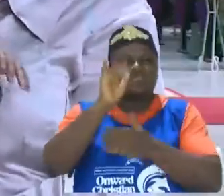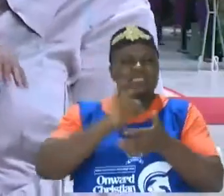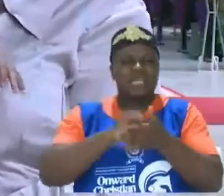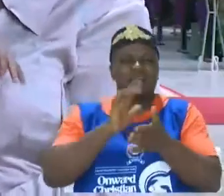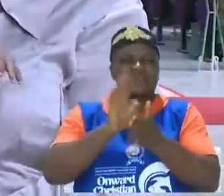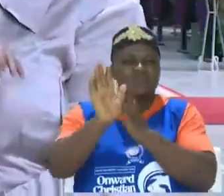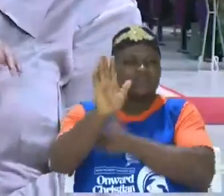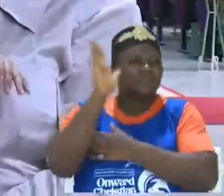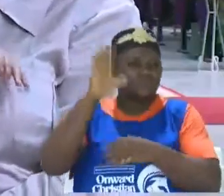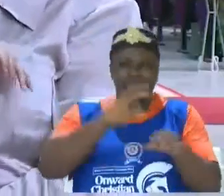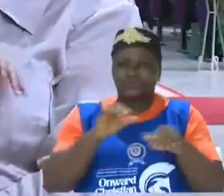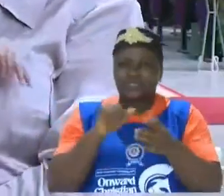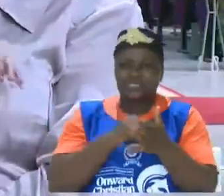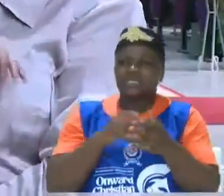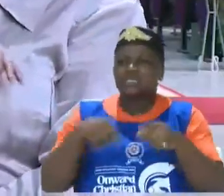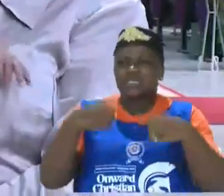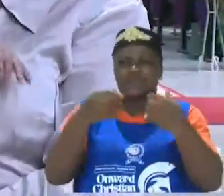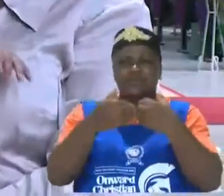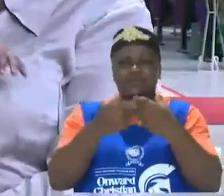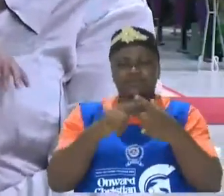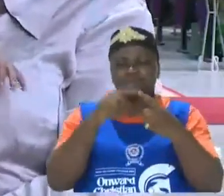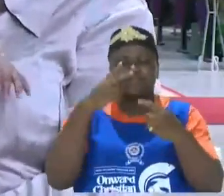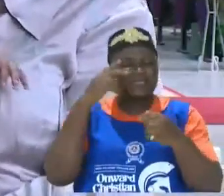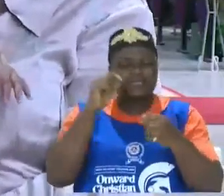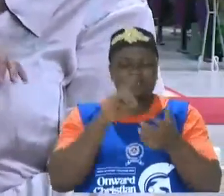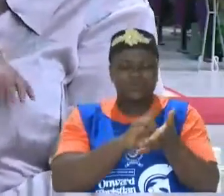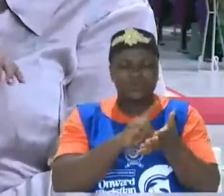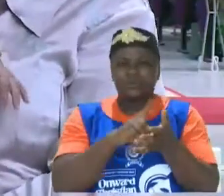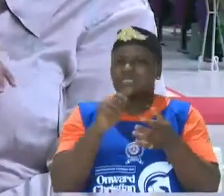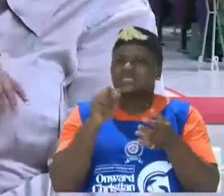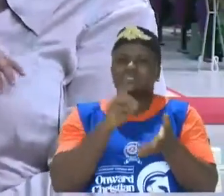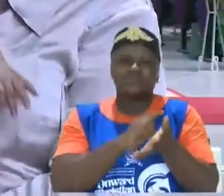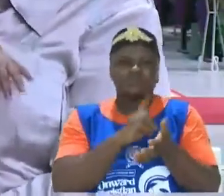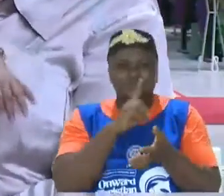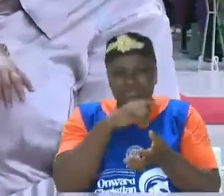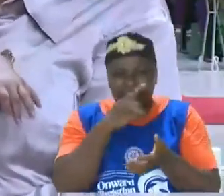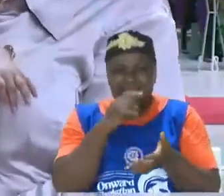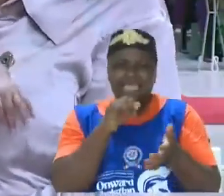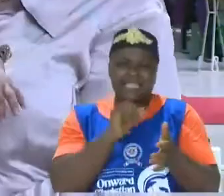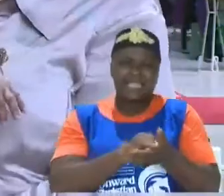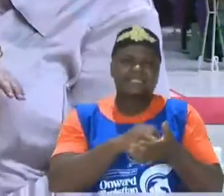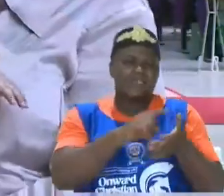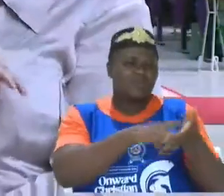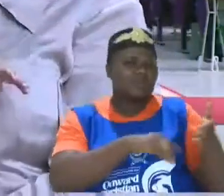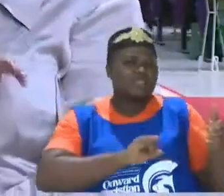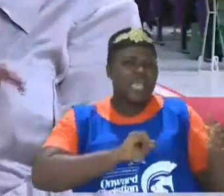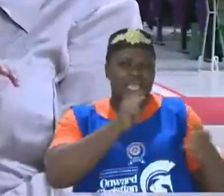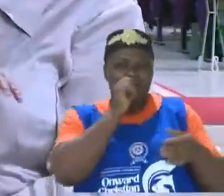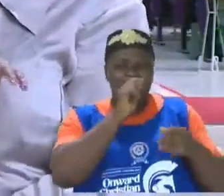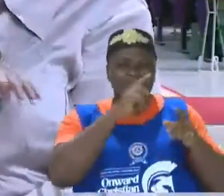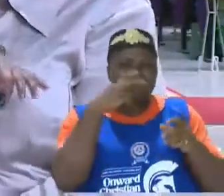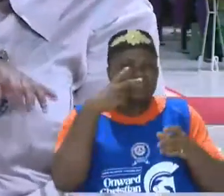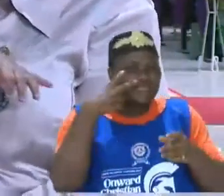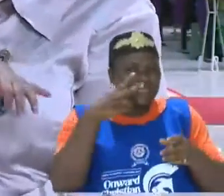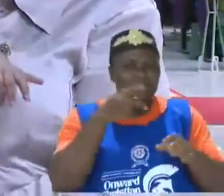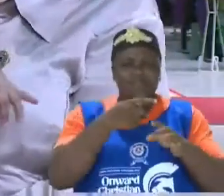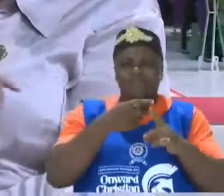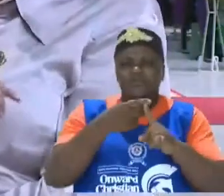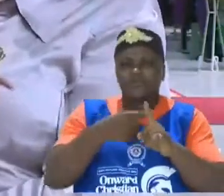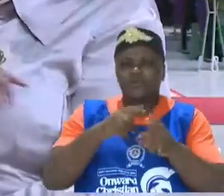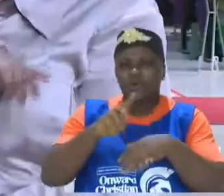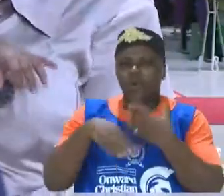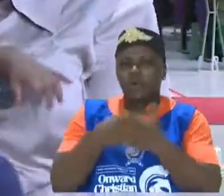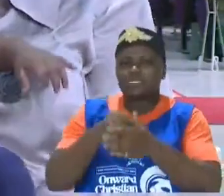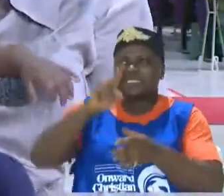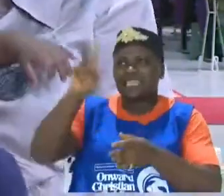they went to see the doctor. And the doctor said, what I have seen from all the tests that I have done, there is